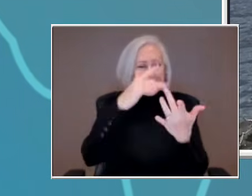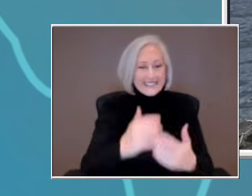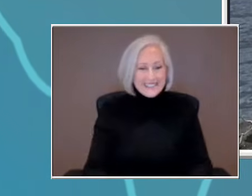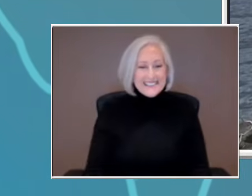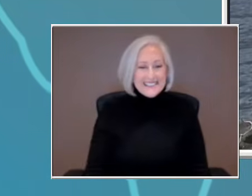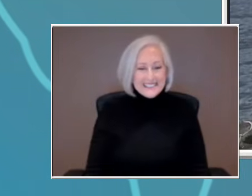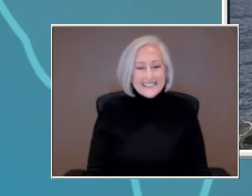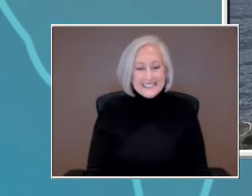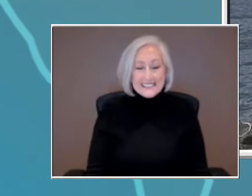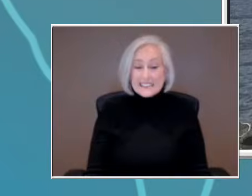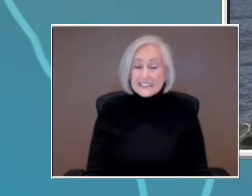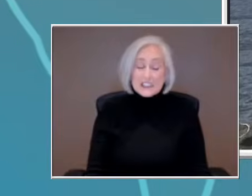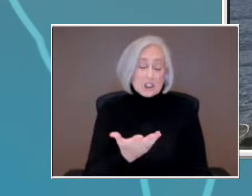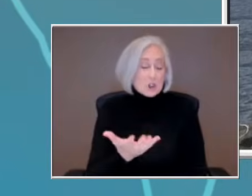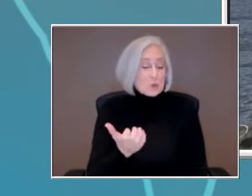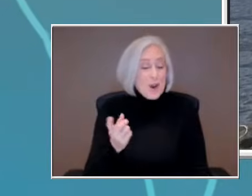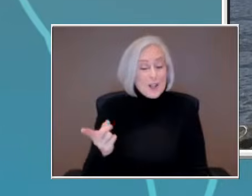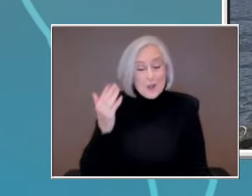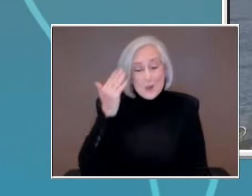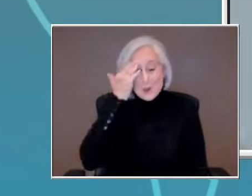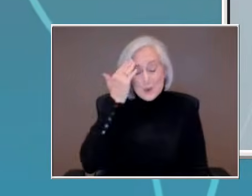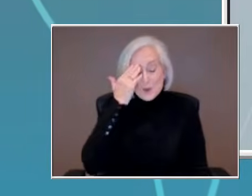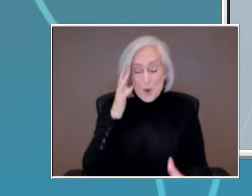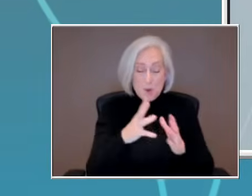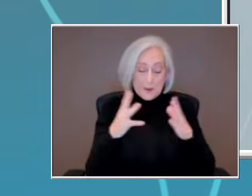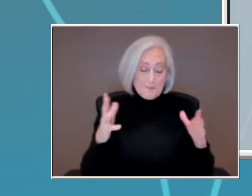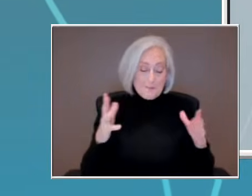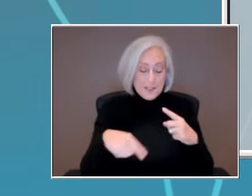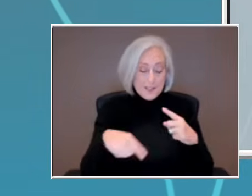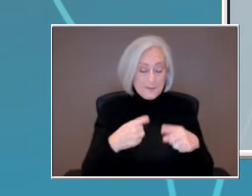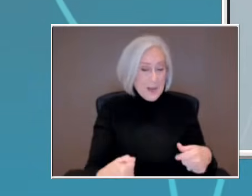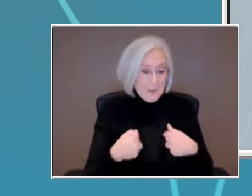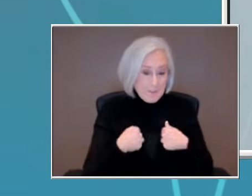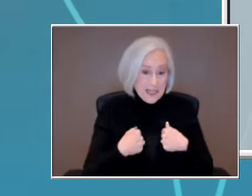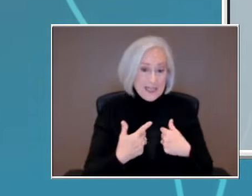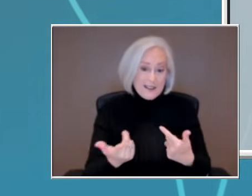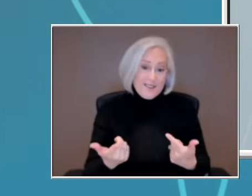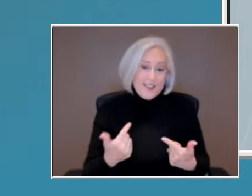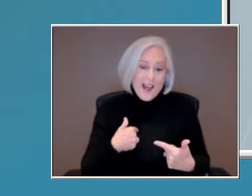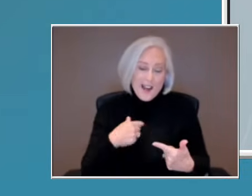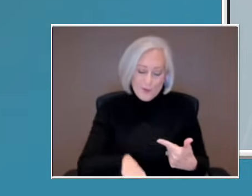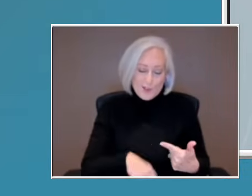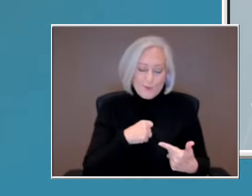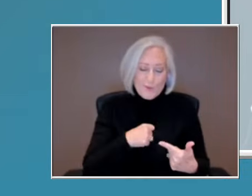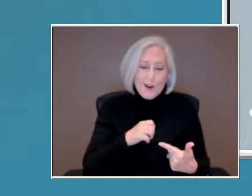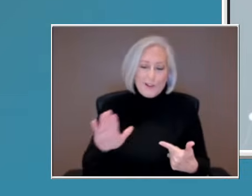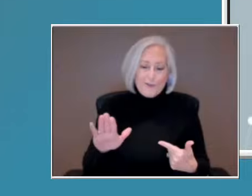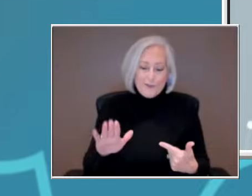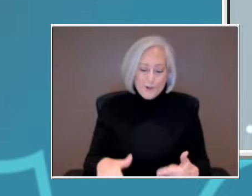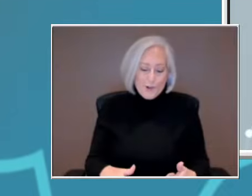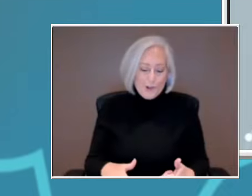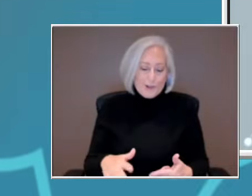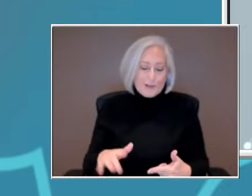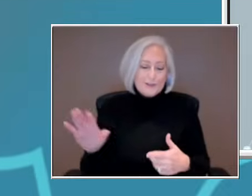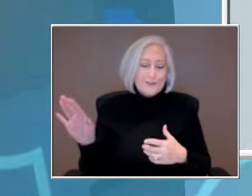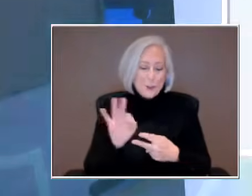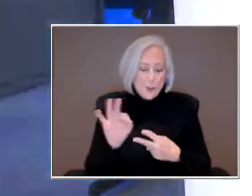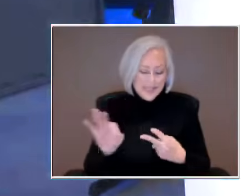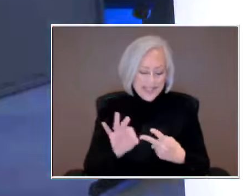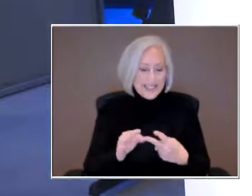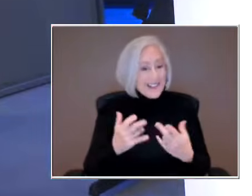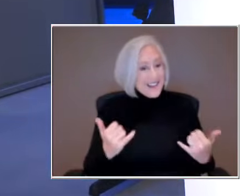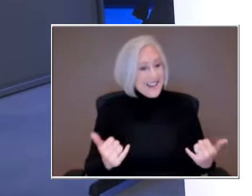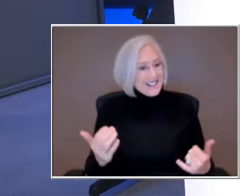just wanting her to know as much as she could about me, and that I was proud of her wherever she was. And now she knows that because she's experiencing it.